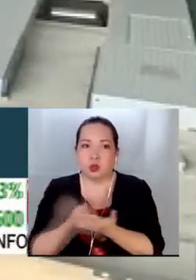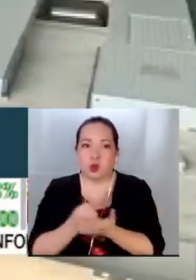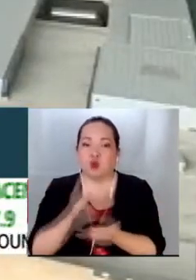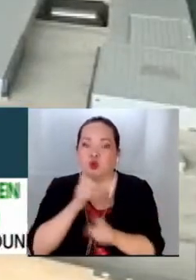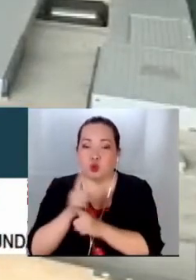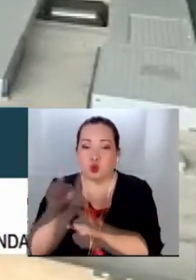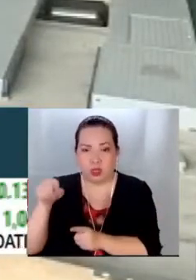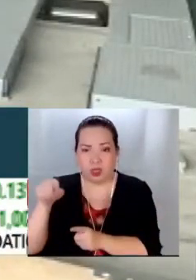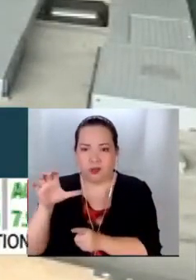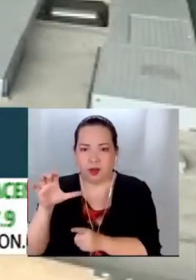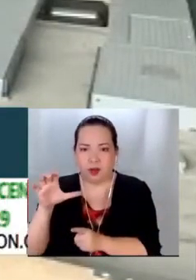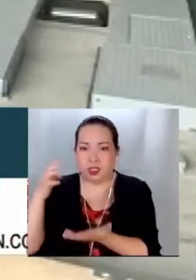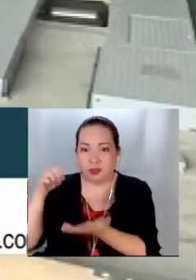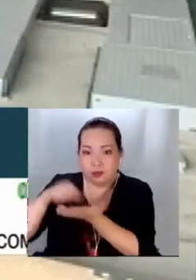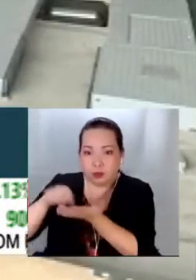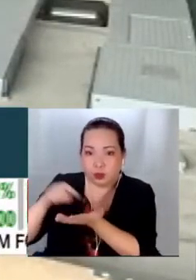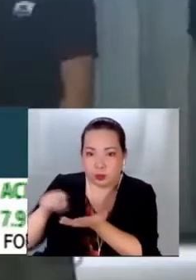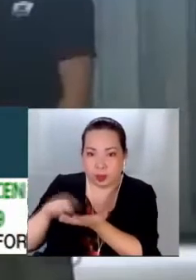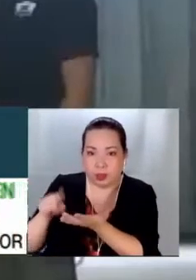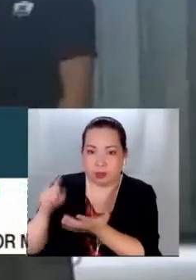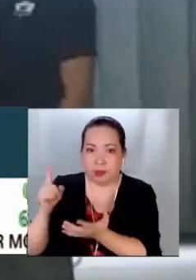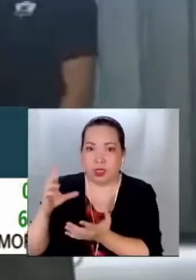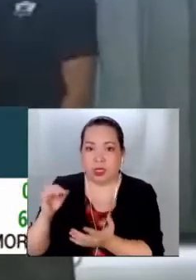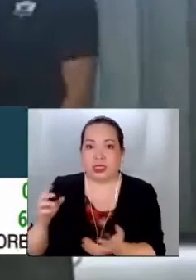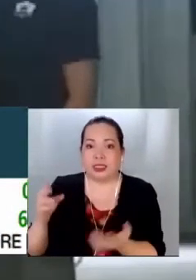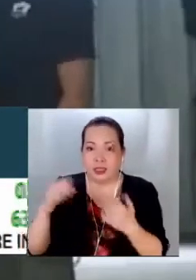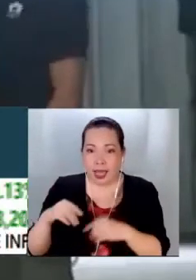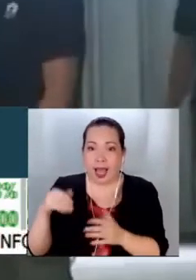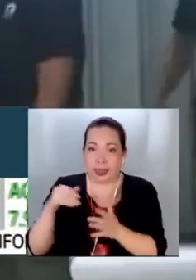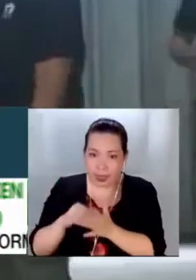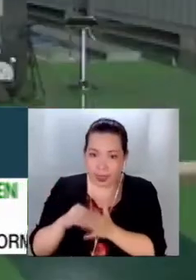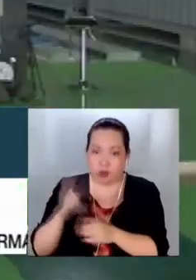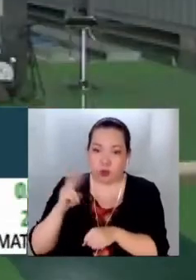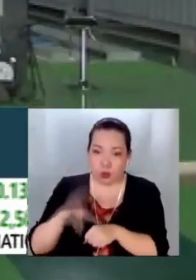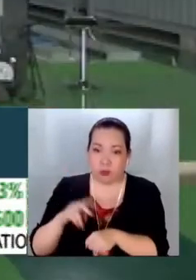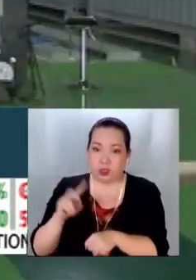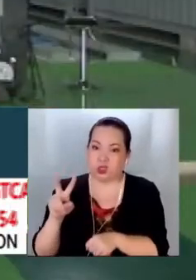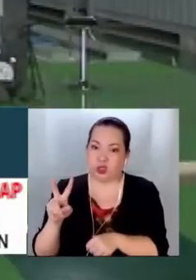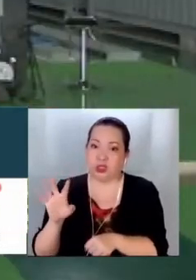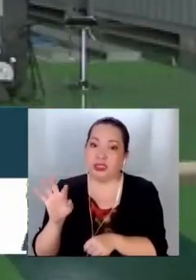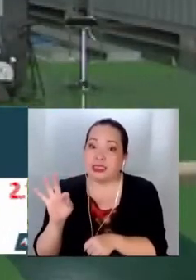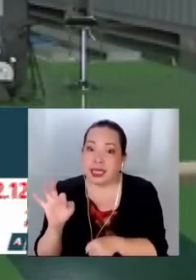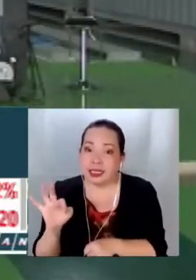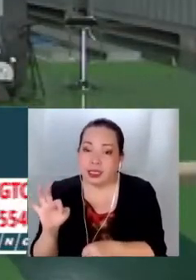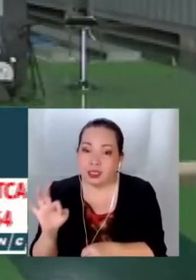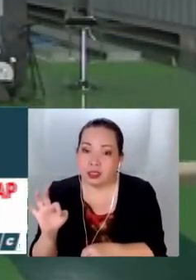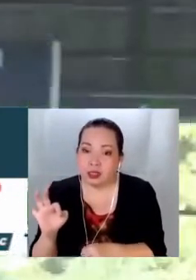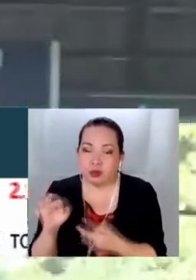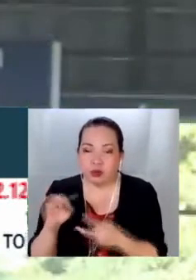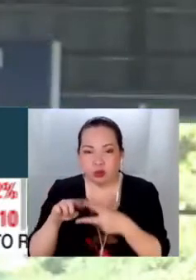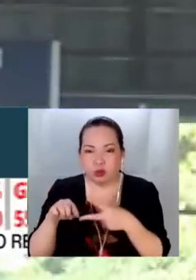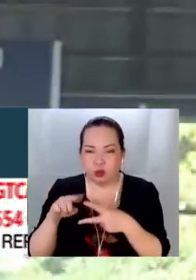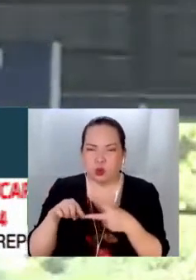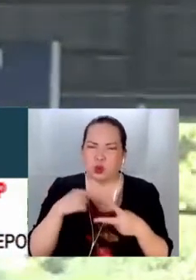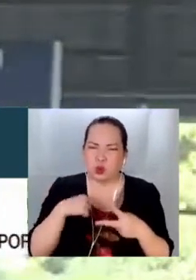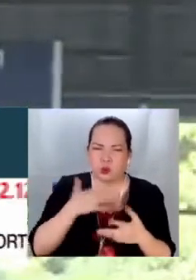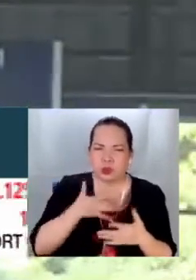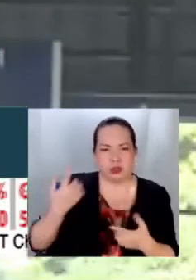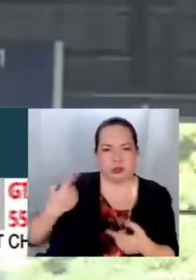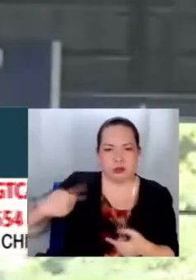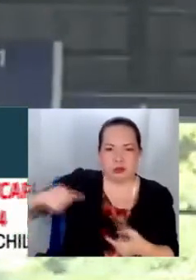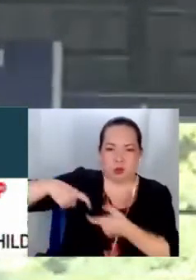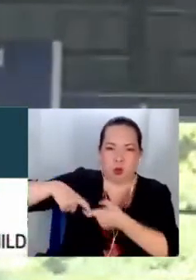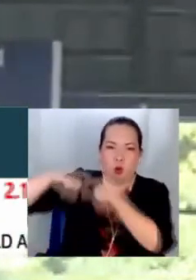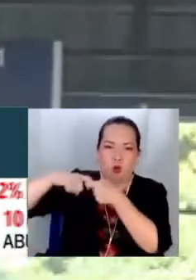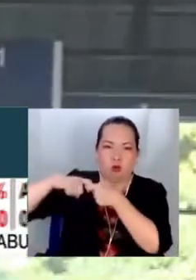inspection and 900 pesos for re-inspections. This comes after some senators called for the suspension of